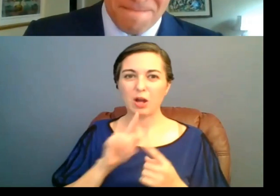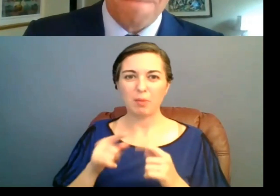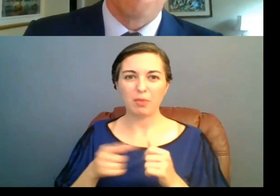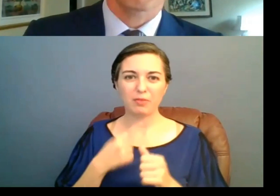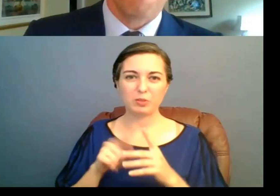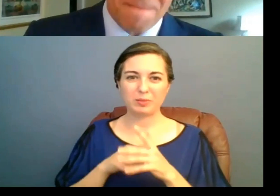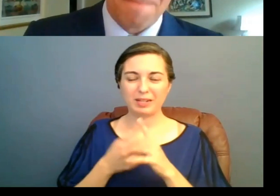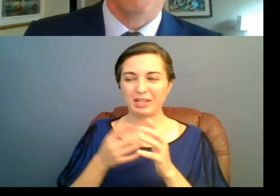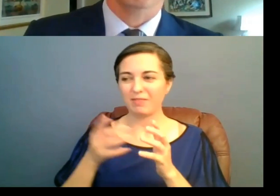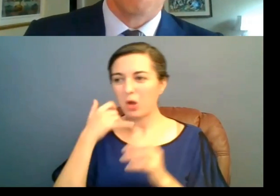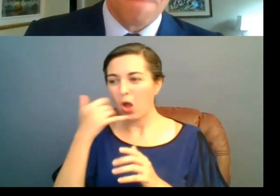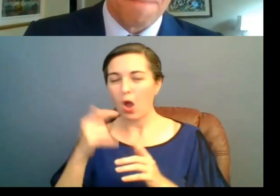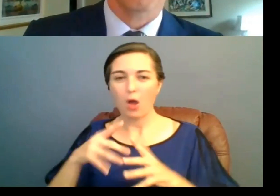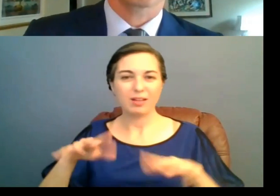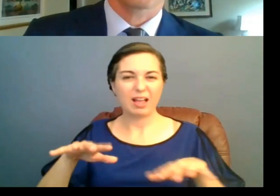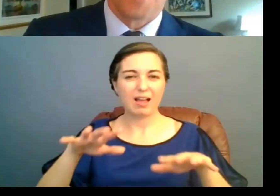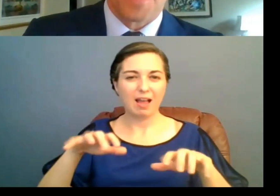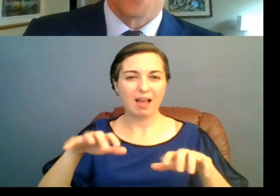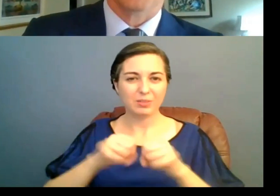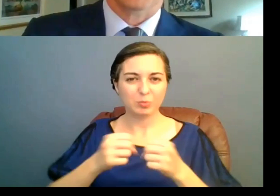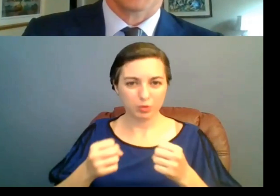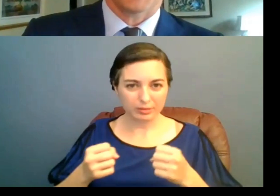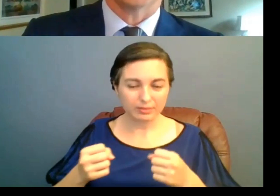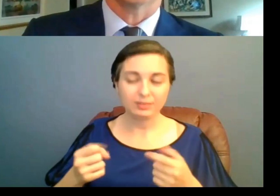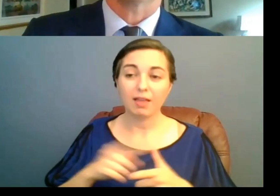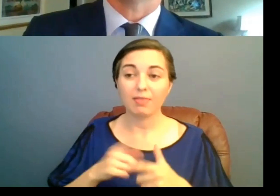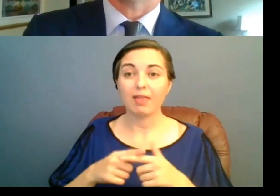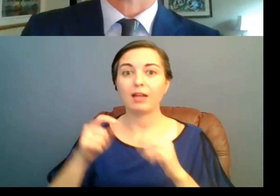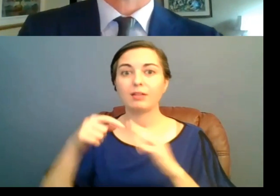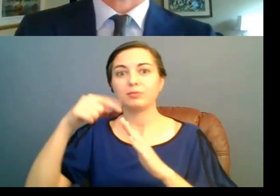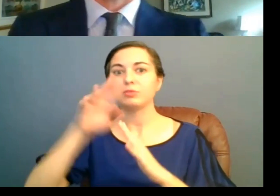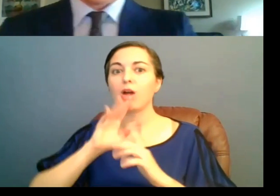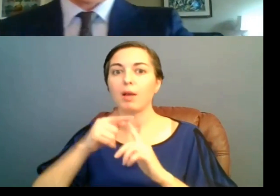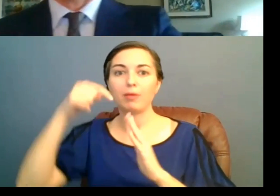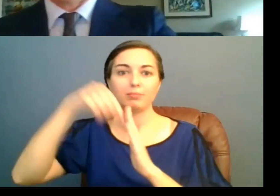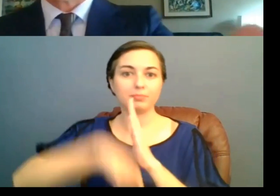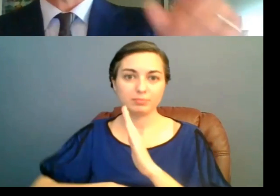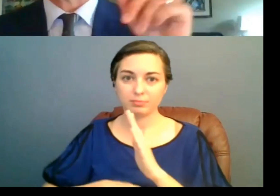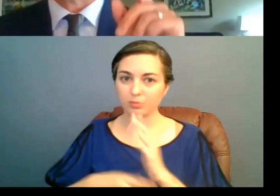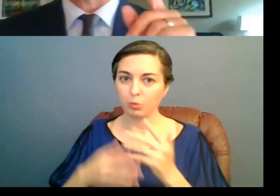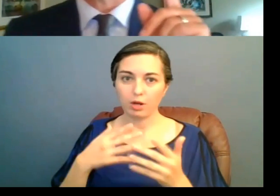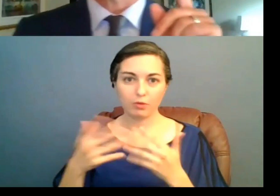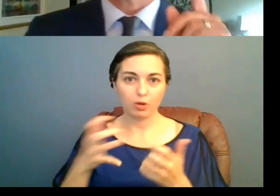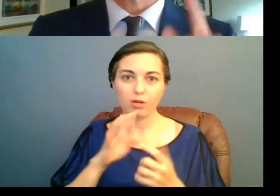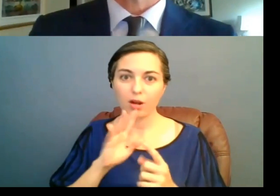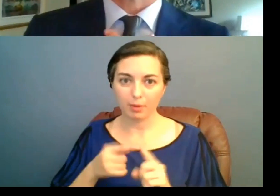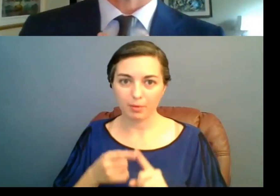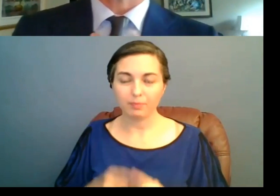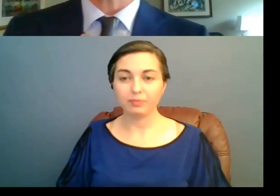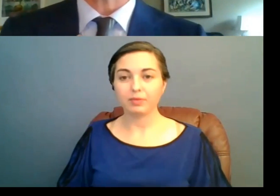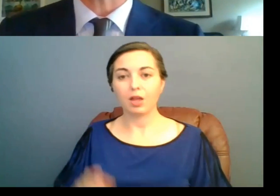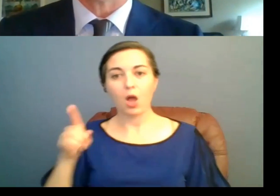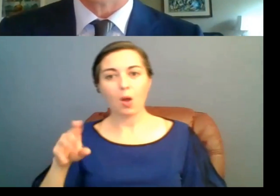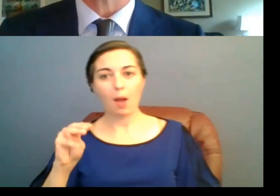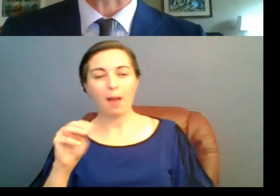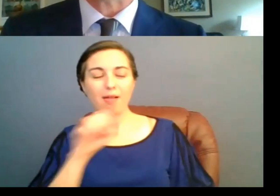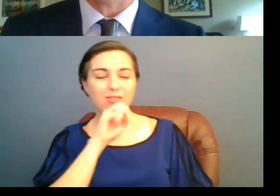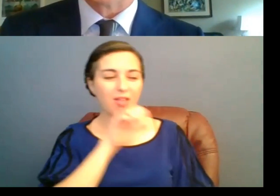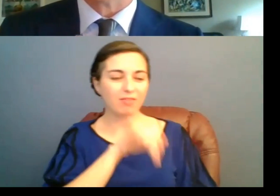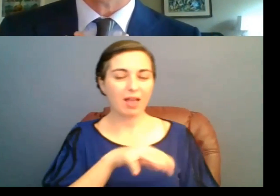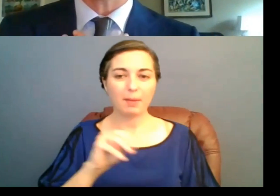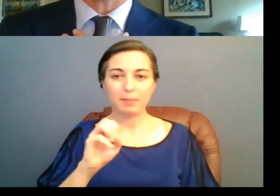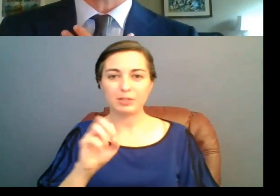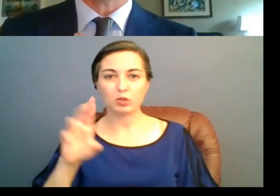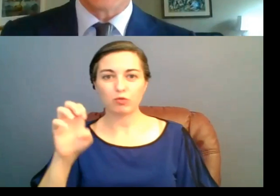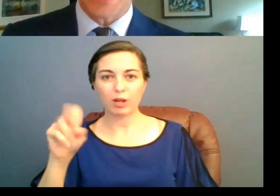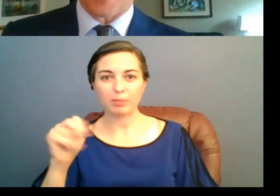Totally breaks the ice. And then you get into whatever you want to get into. I love that. And Ms. Redmond said it. She said, I wouldn't even mind if